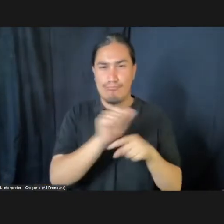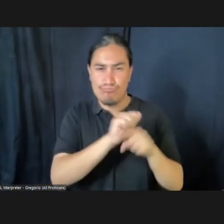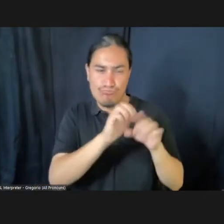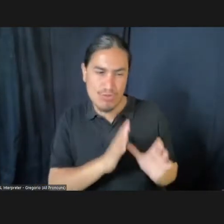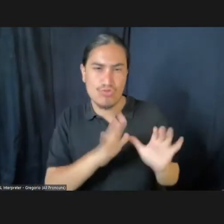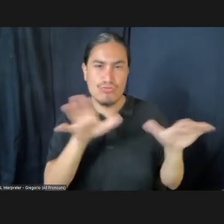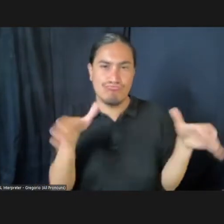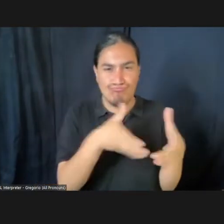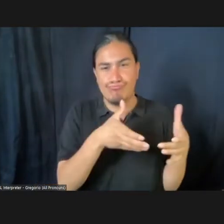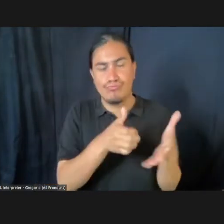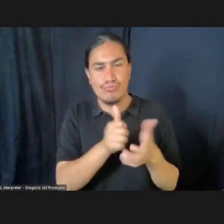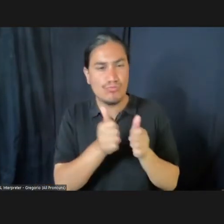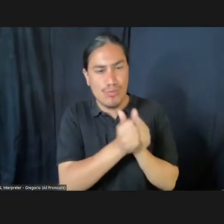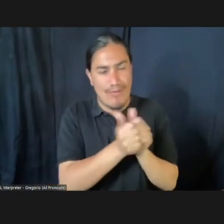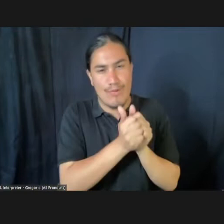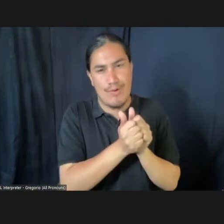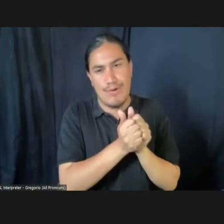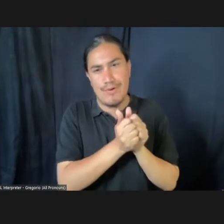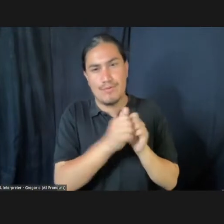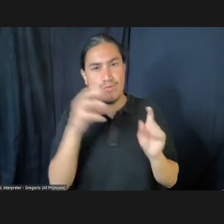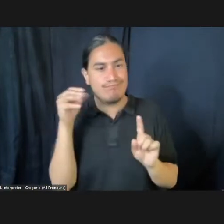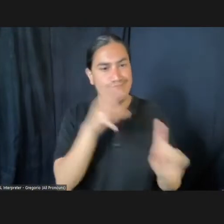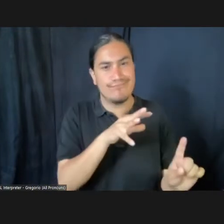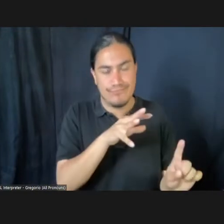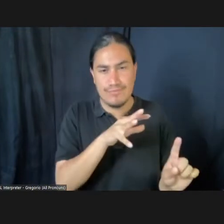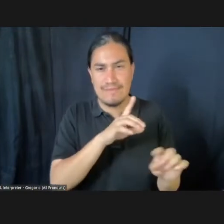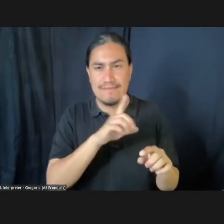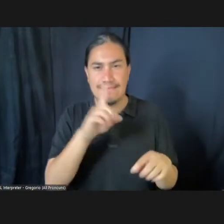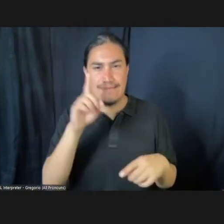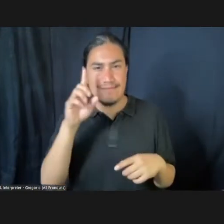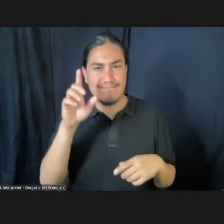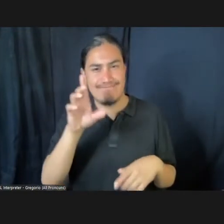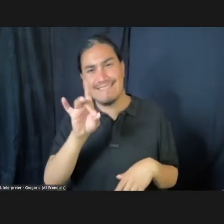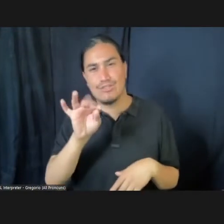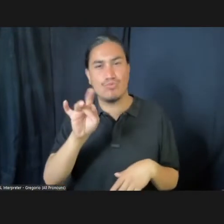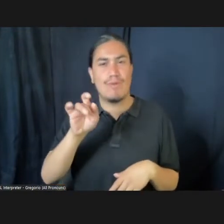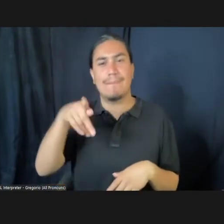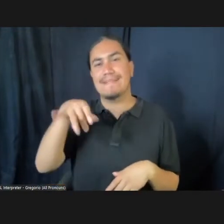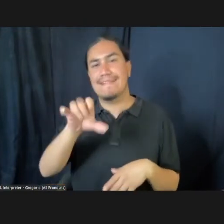to amplify progressive and disruptive ideas.